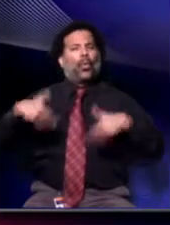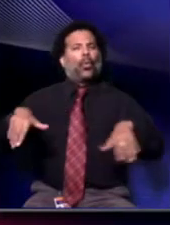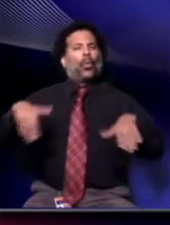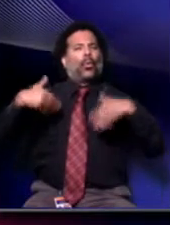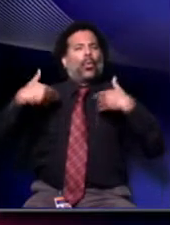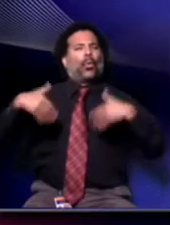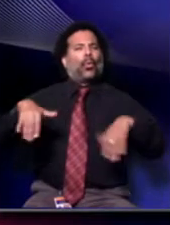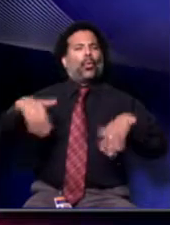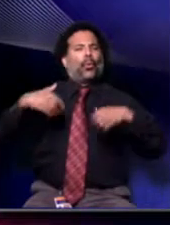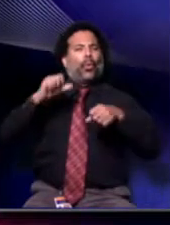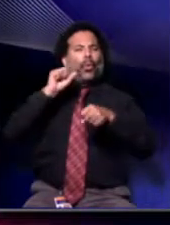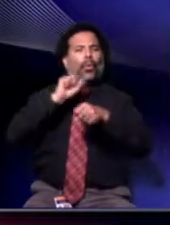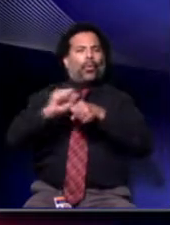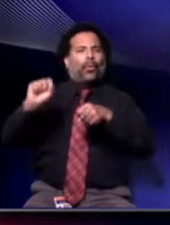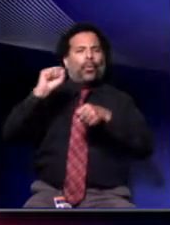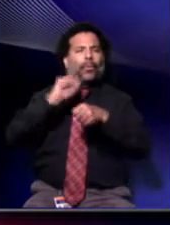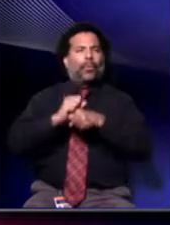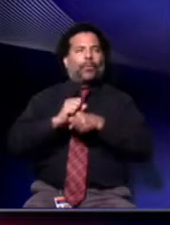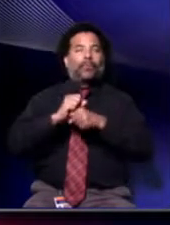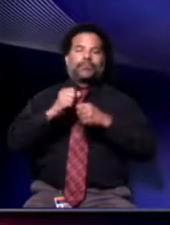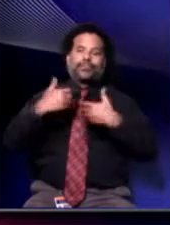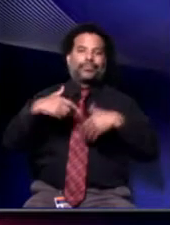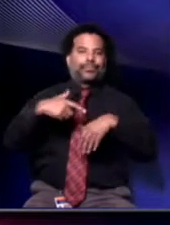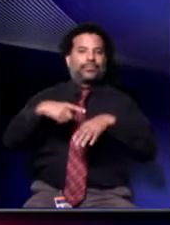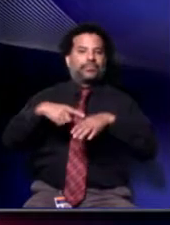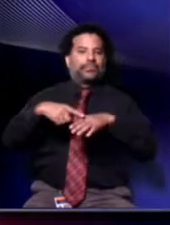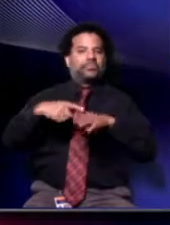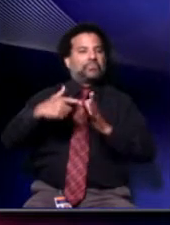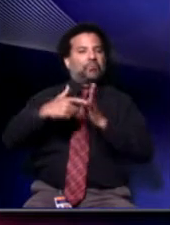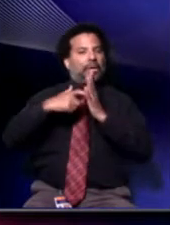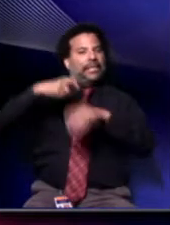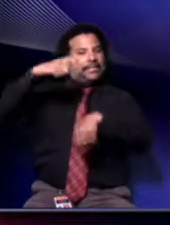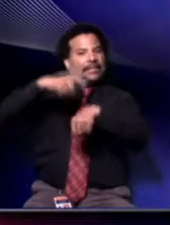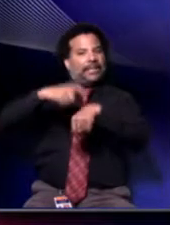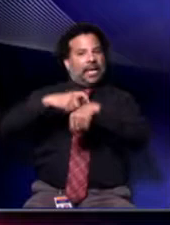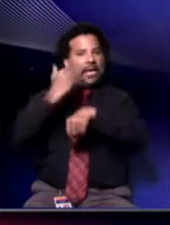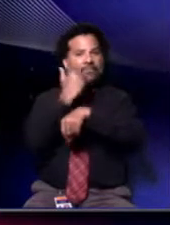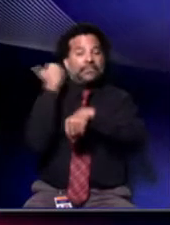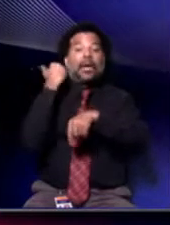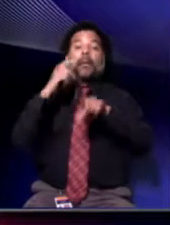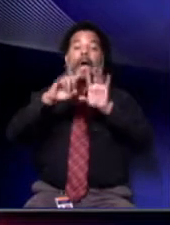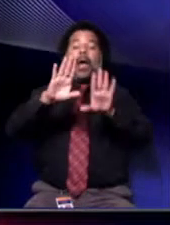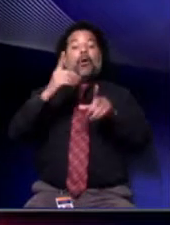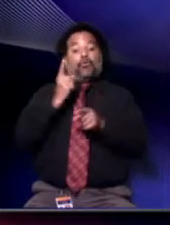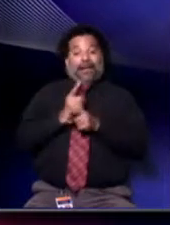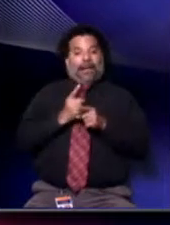ourselves to great other point. people. But I think, I appreciate that perspective.